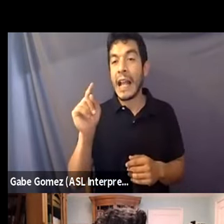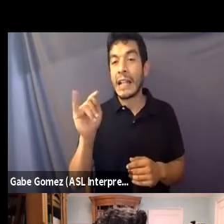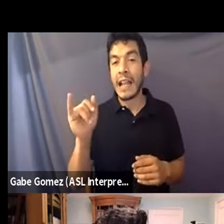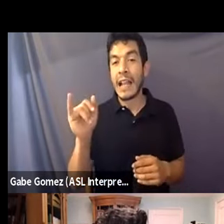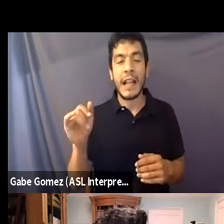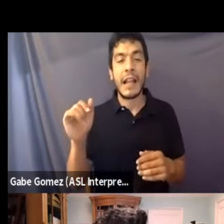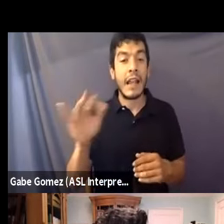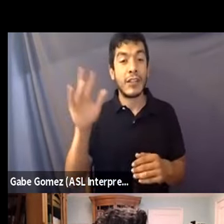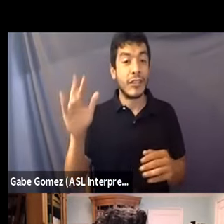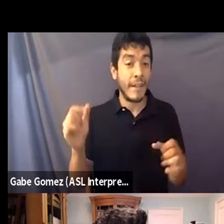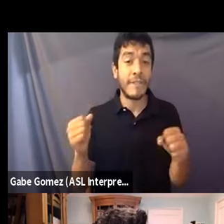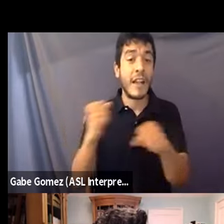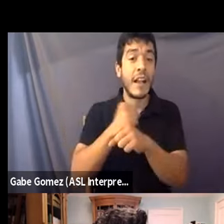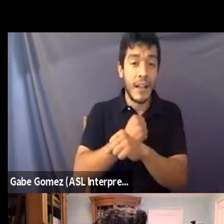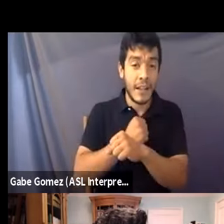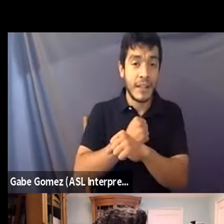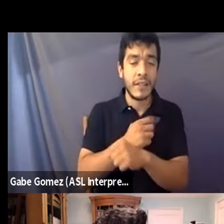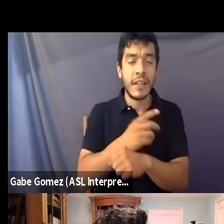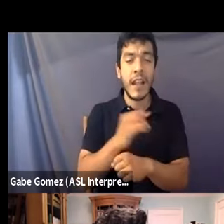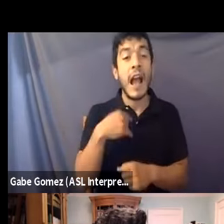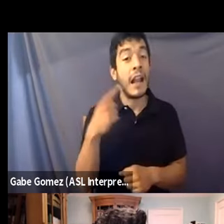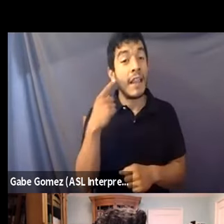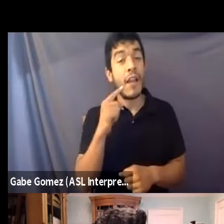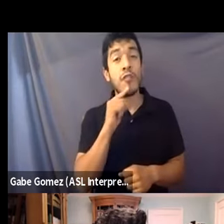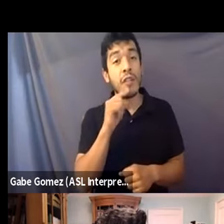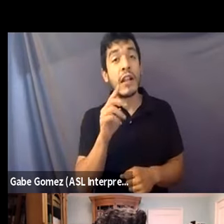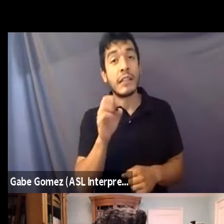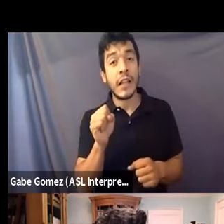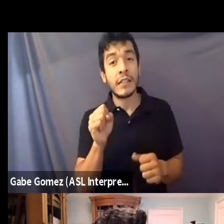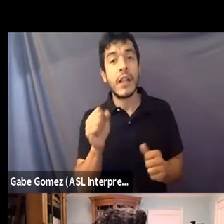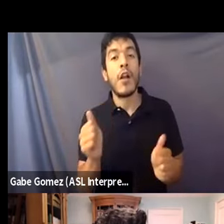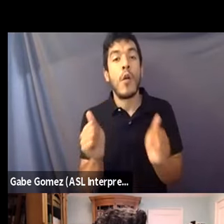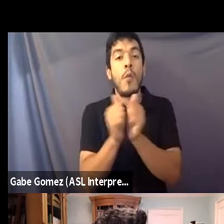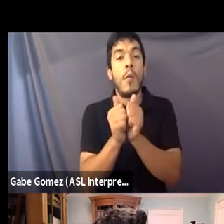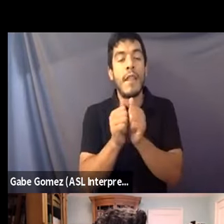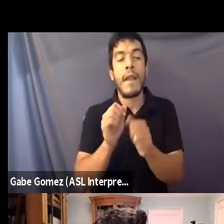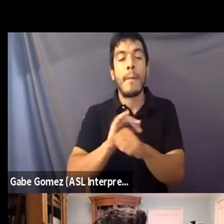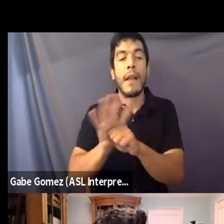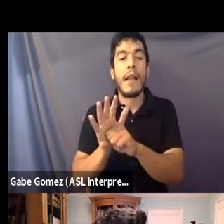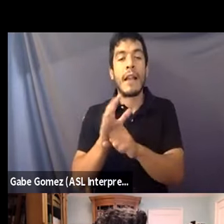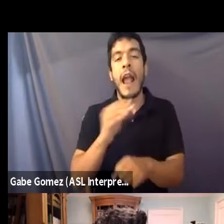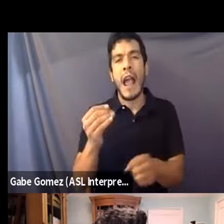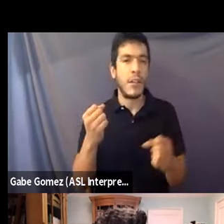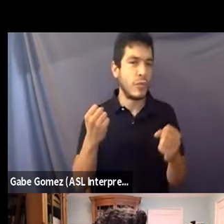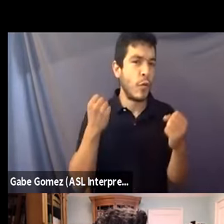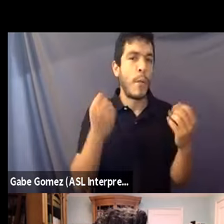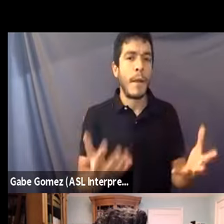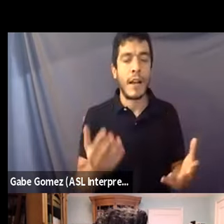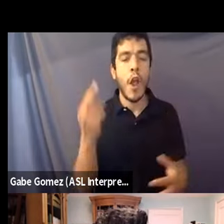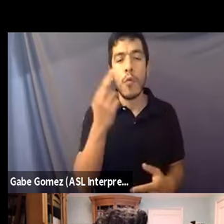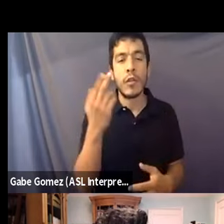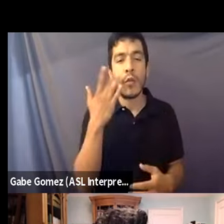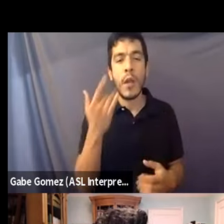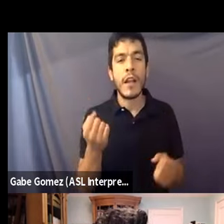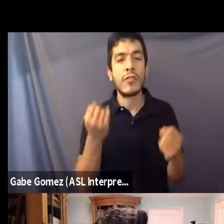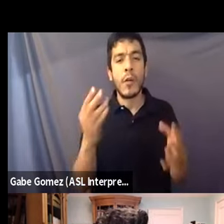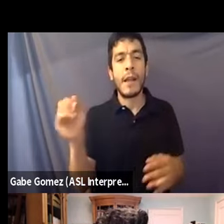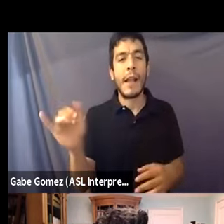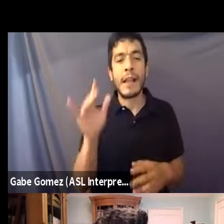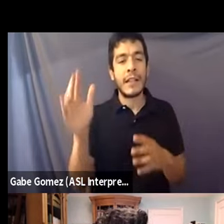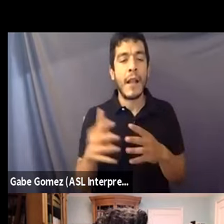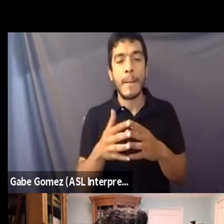And then I think it does, though, correlate with the pandemic and also so many, the reason why so many Asian Americans in Georgia